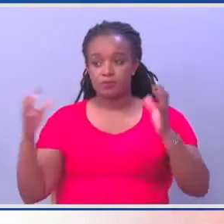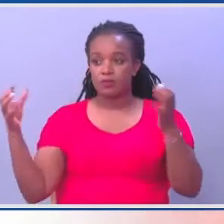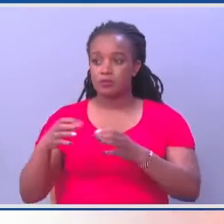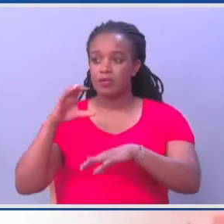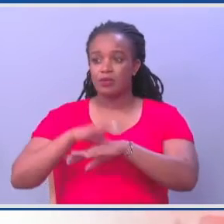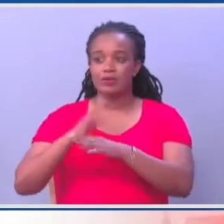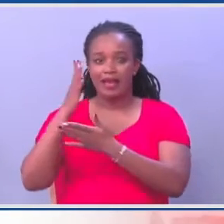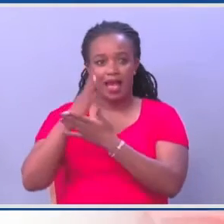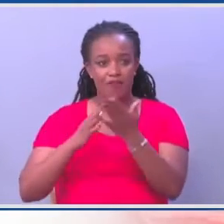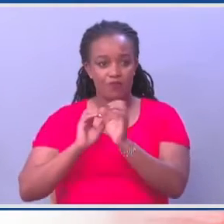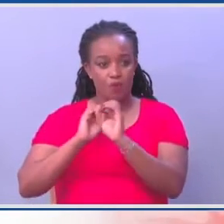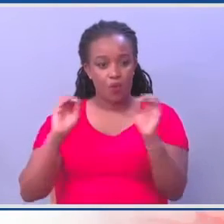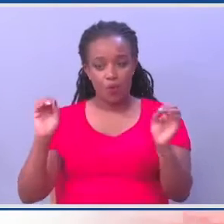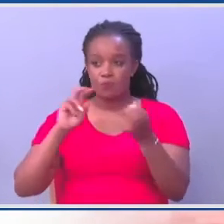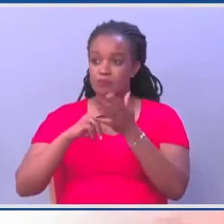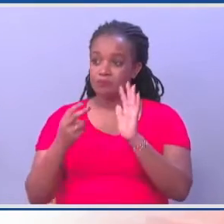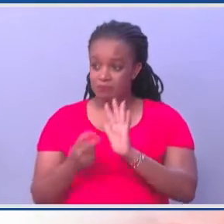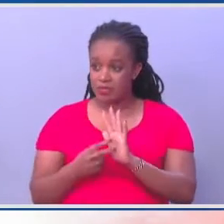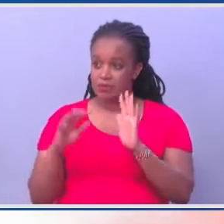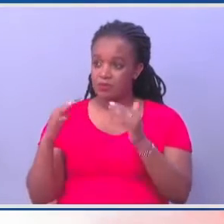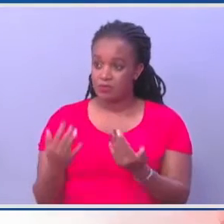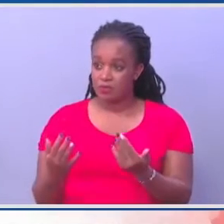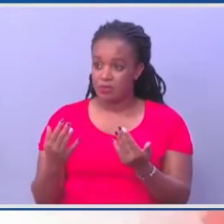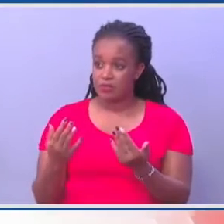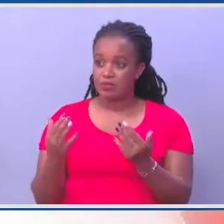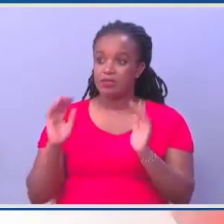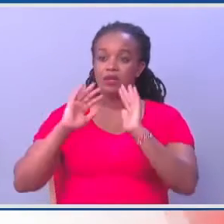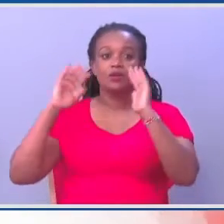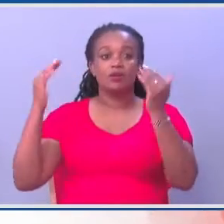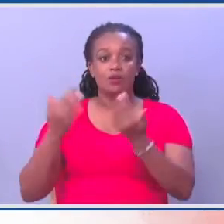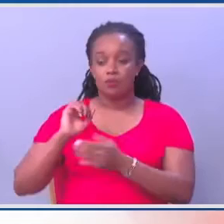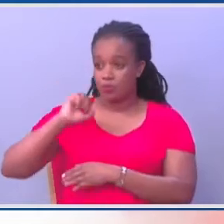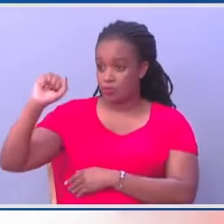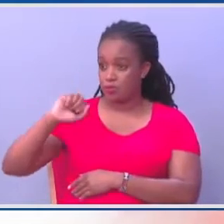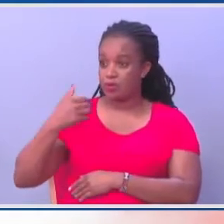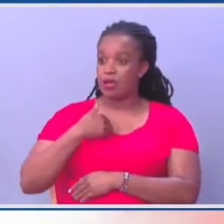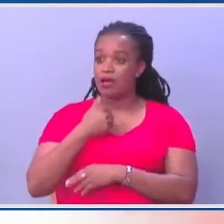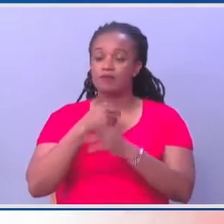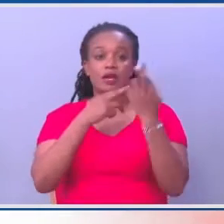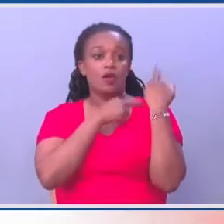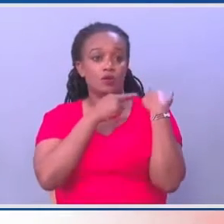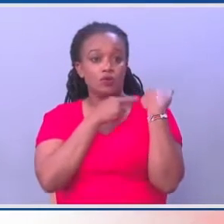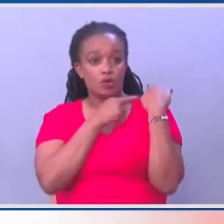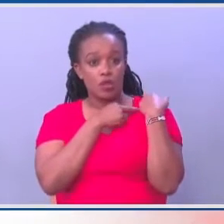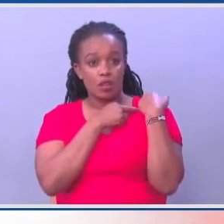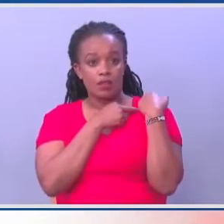not a stronghold. So yes, you are right. The local politics is playing a role. And the fact